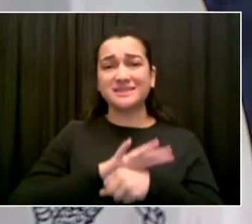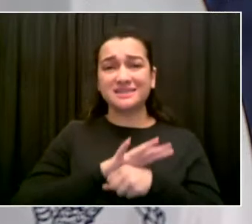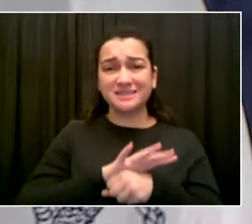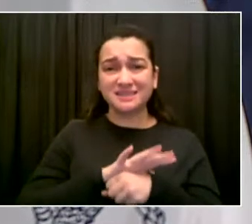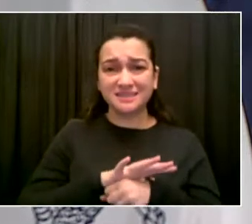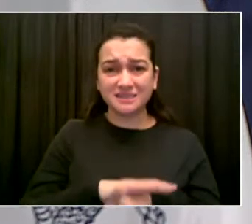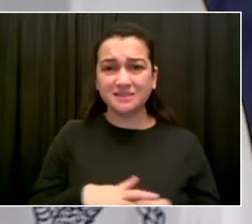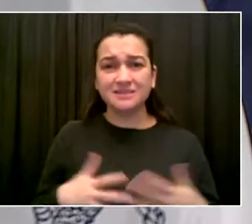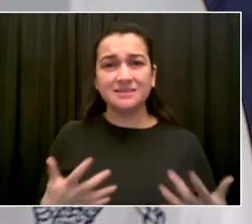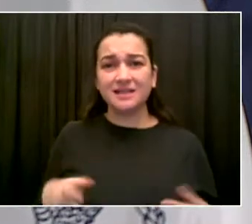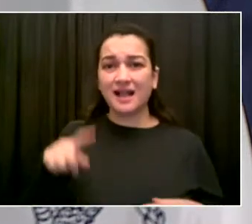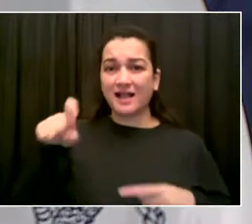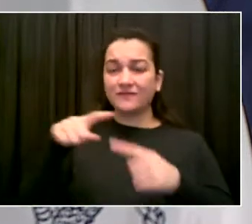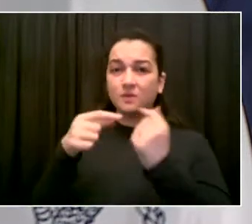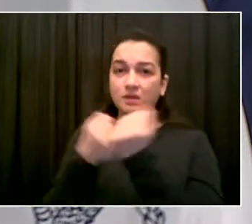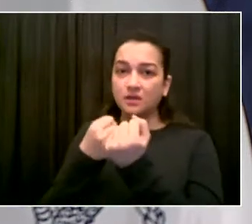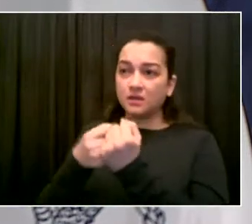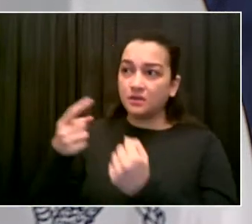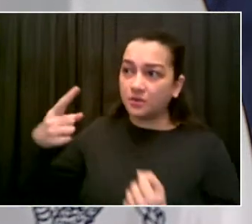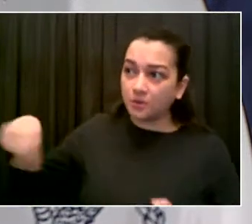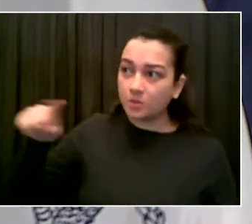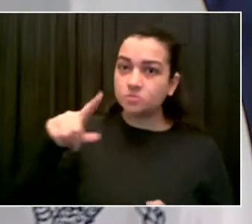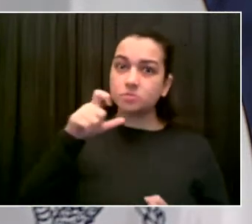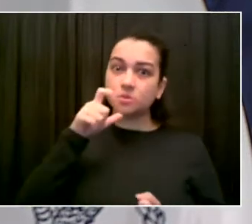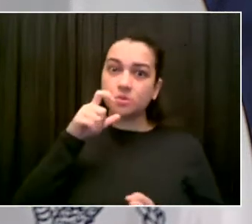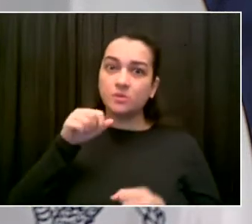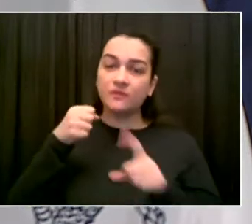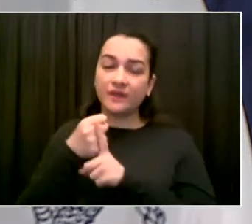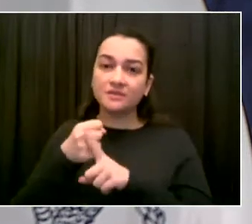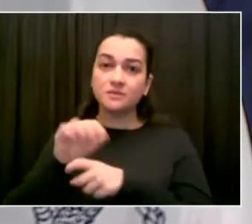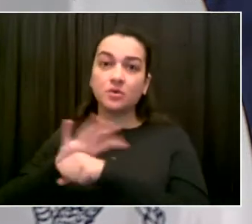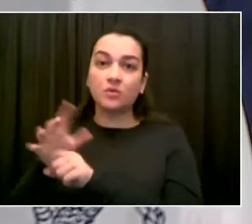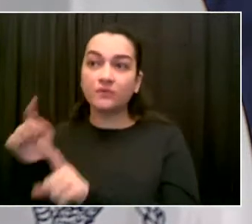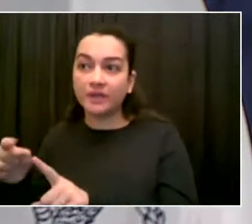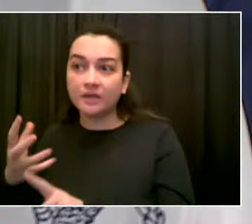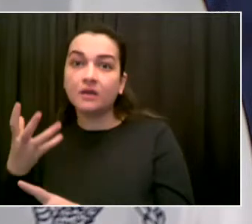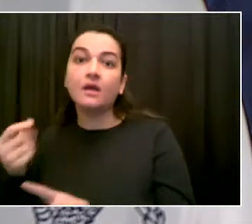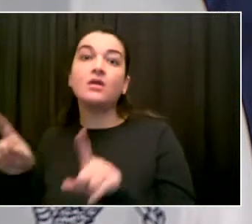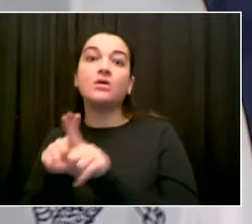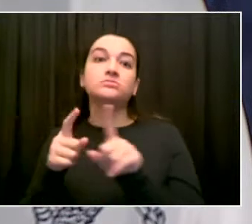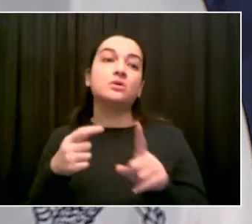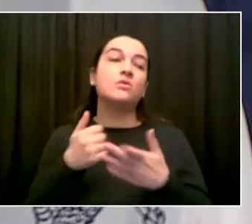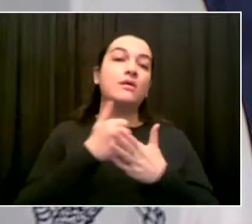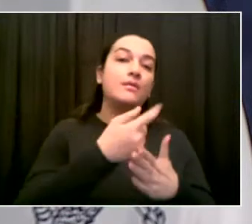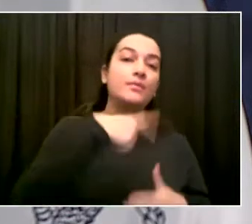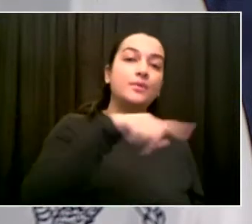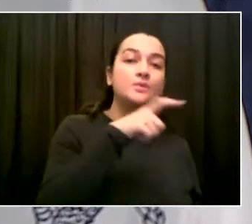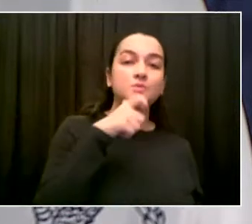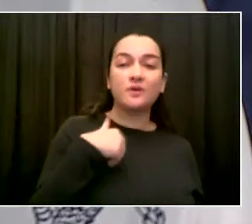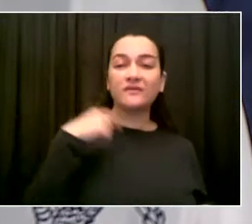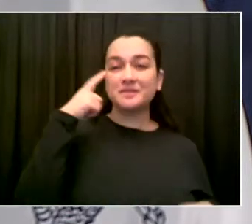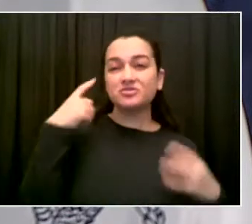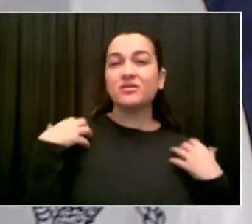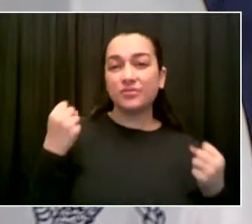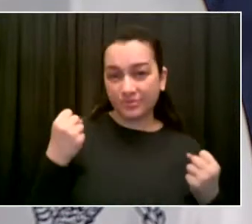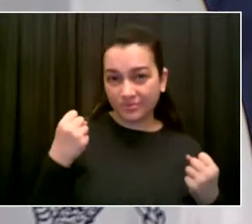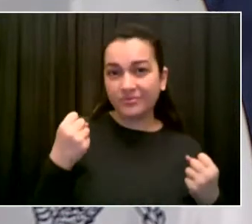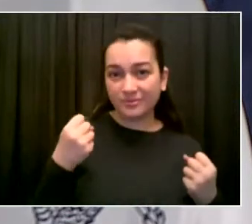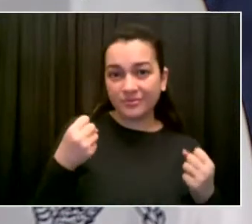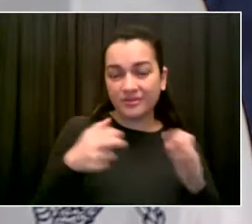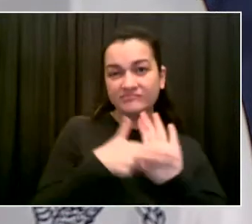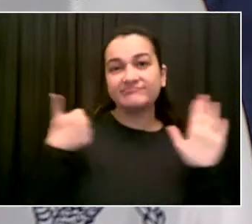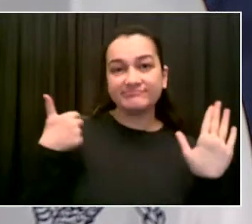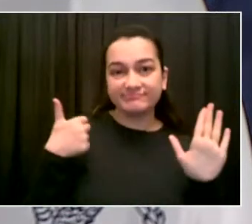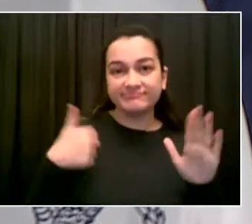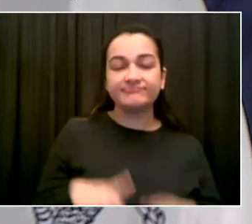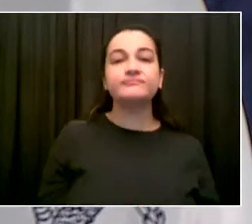address the mental health challenges. What I was saying, Michael, and I appreciate the opportunity to clarify, is New Yorkers,